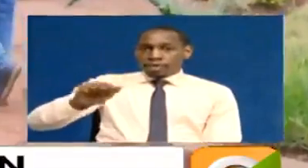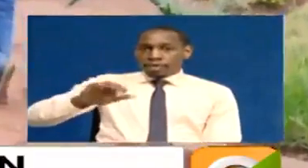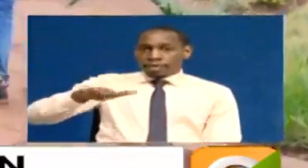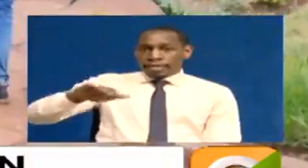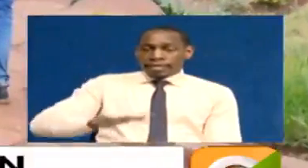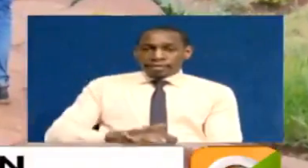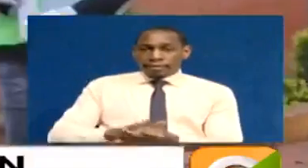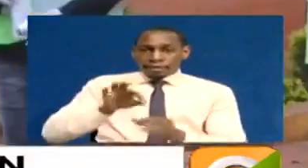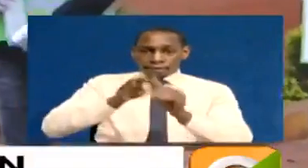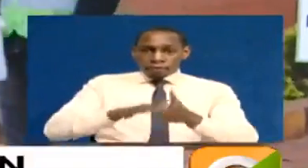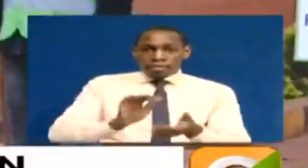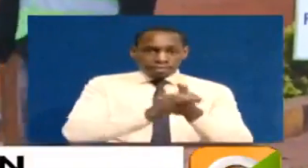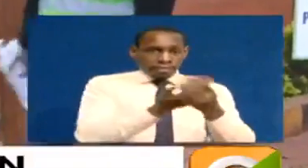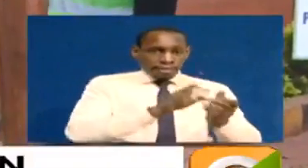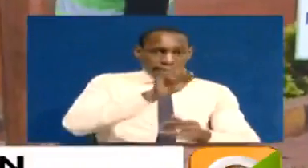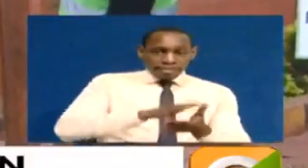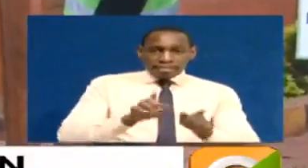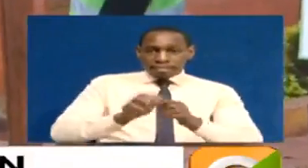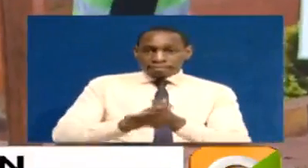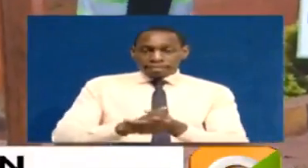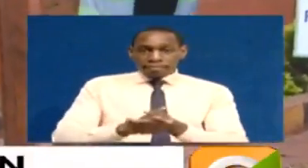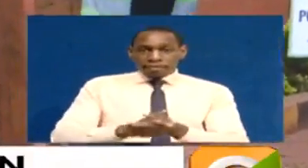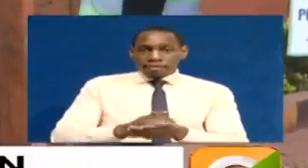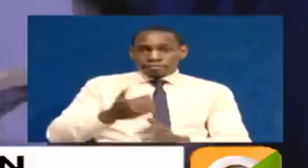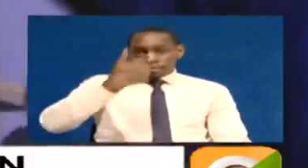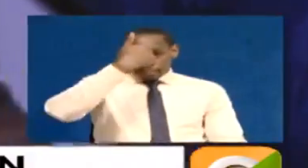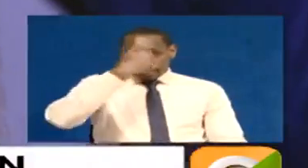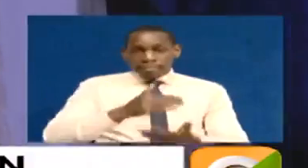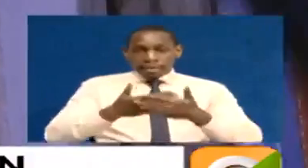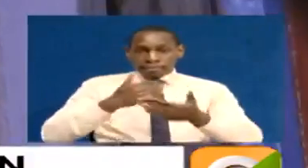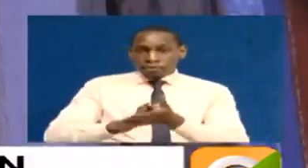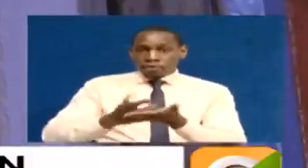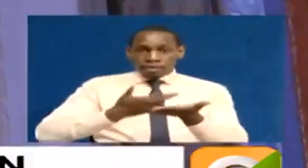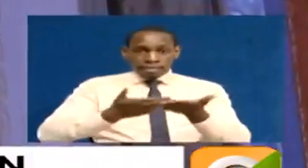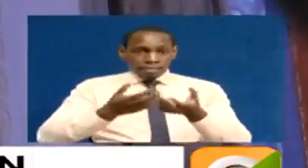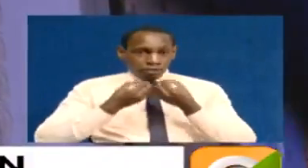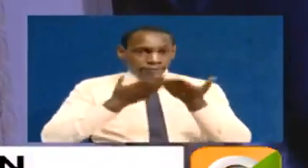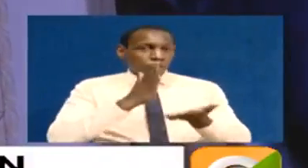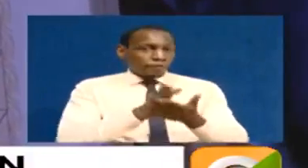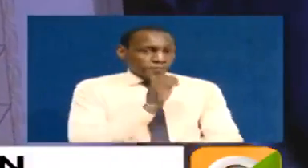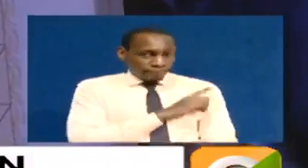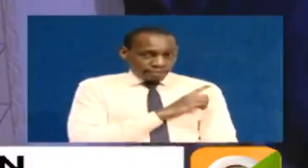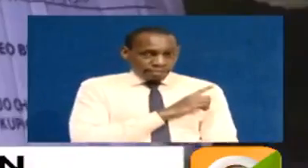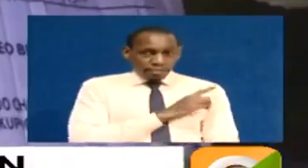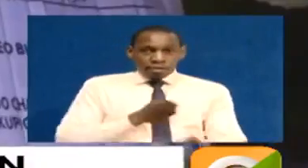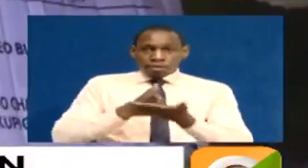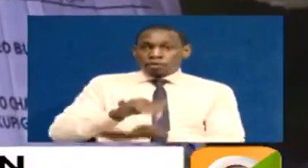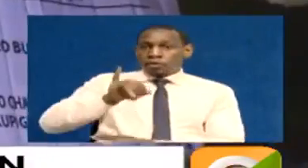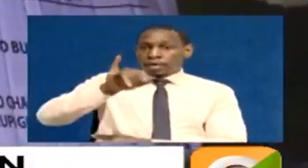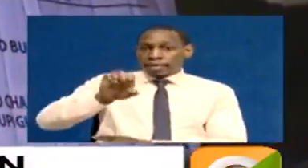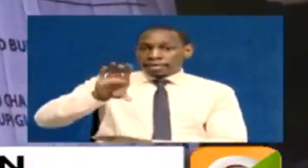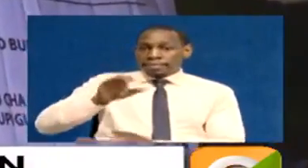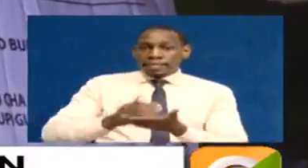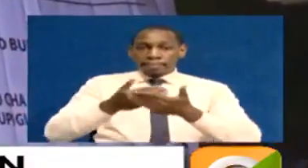were required to wash their hands, then proceeded to have their body temperature checked before their registration details were confirmed by the